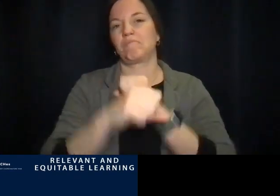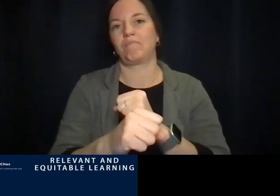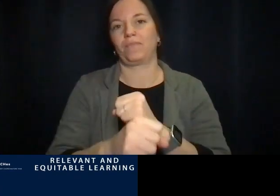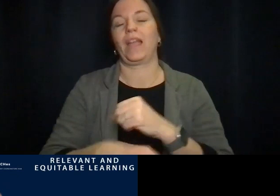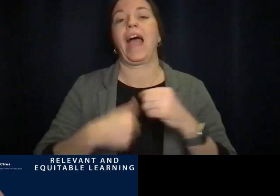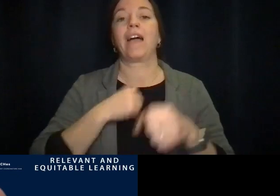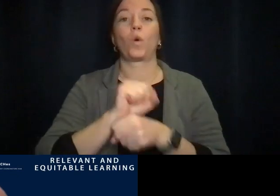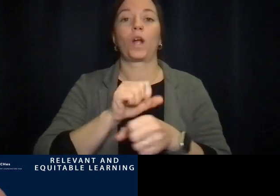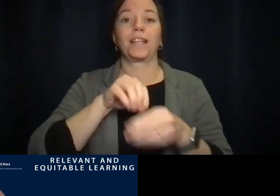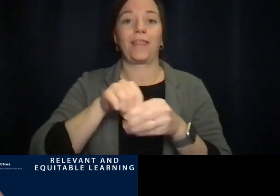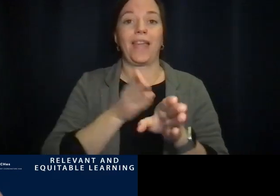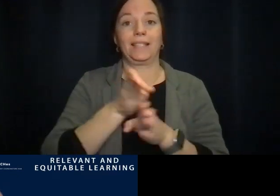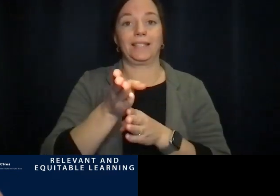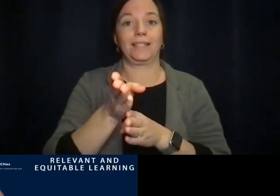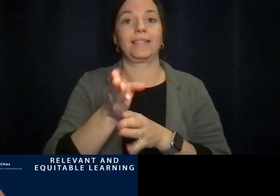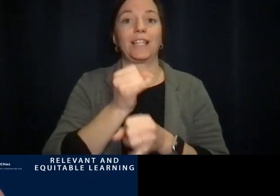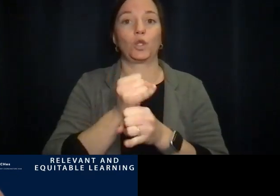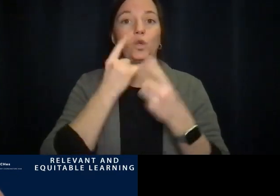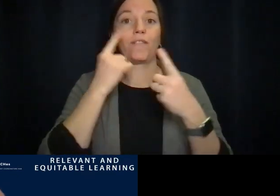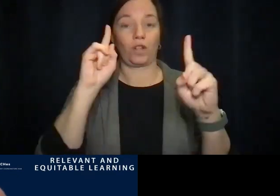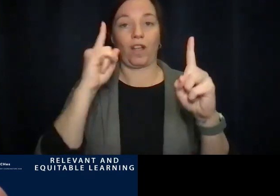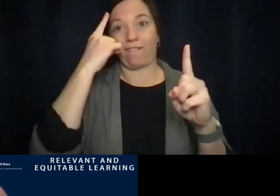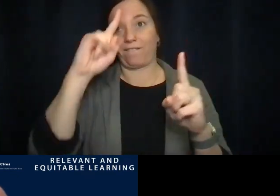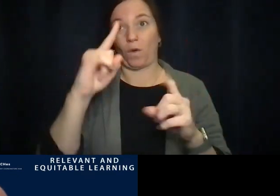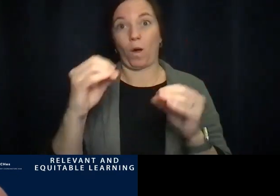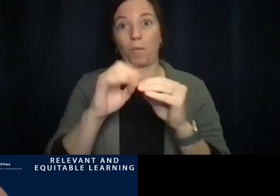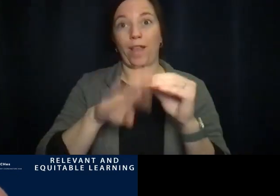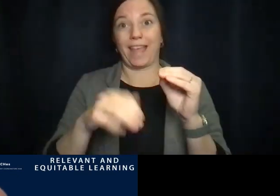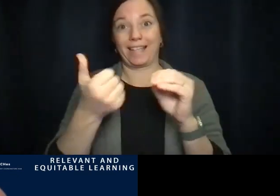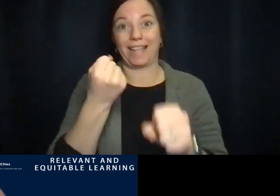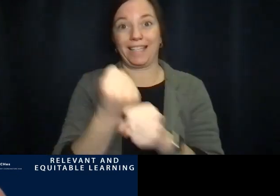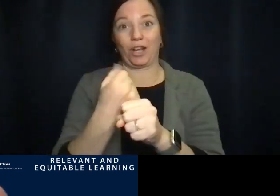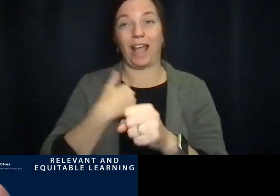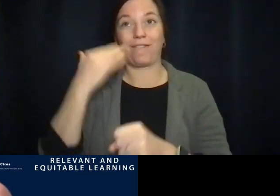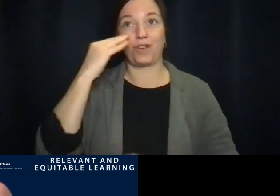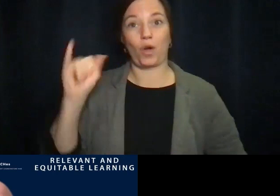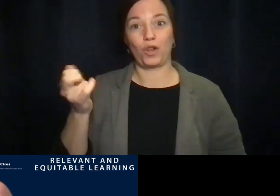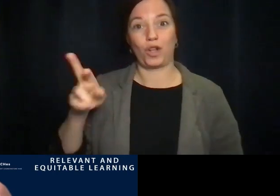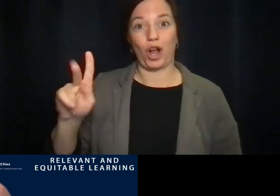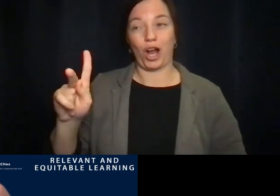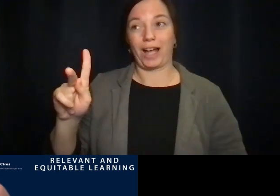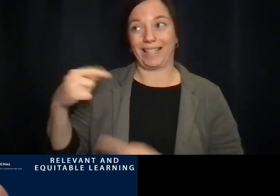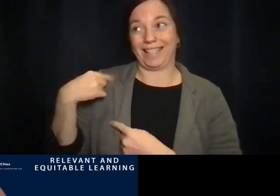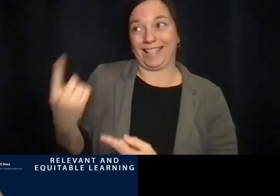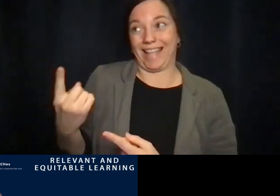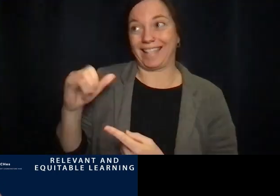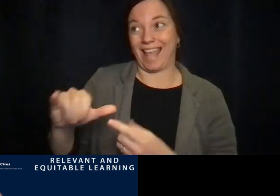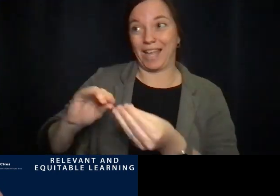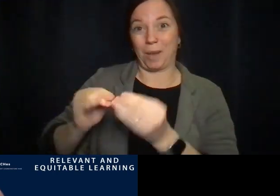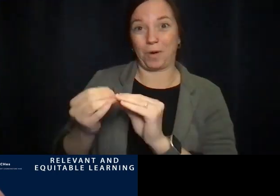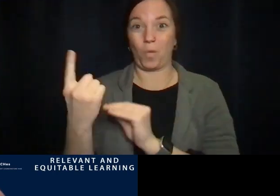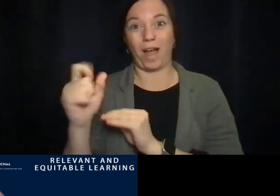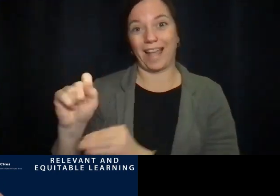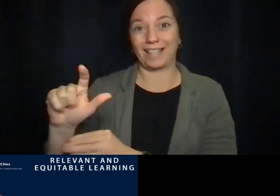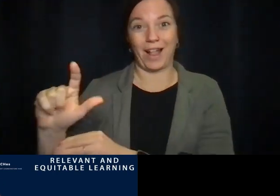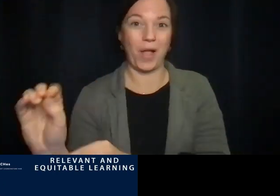effectiveness for over a decade. I've known Jarek since SLO Symposium number one, and I've been lucky to attend every